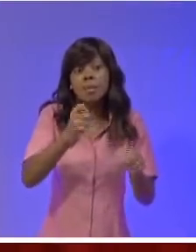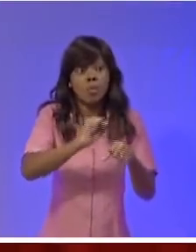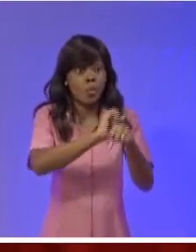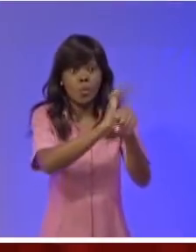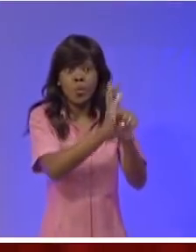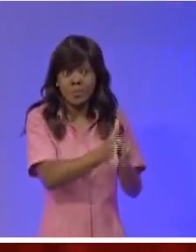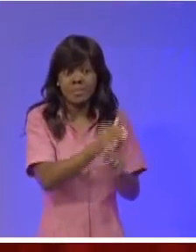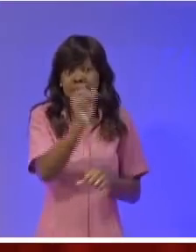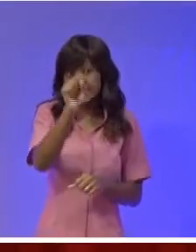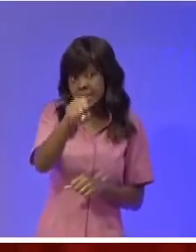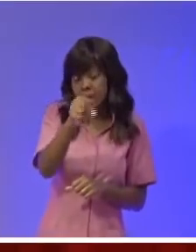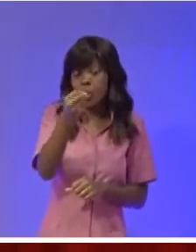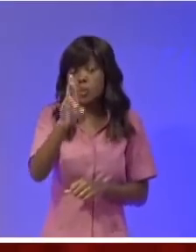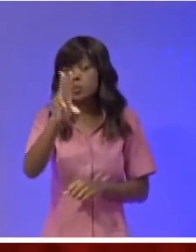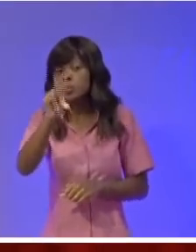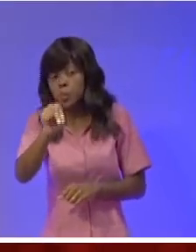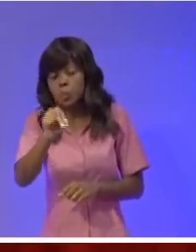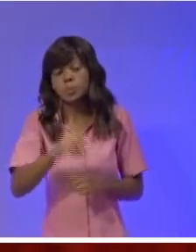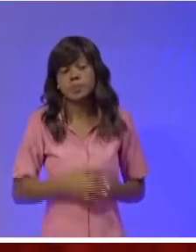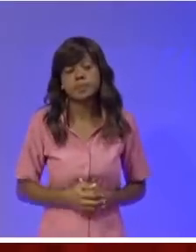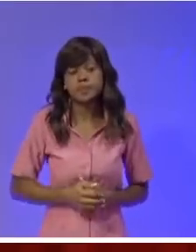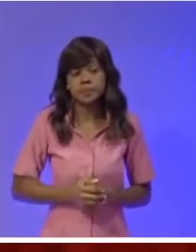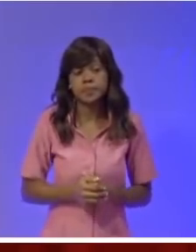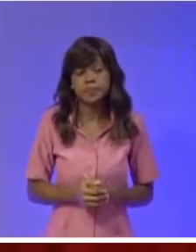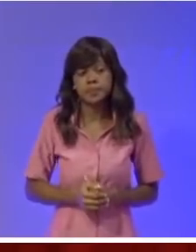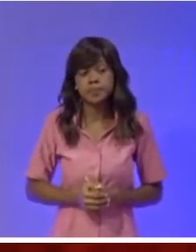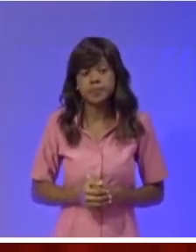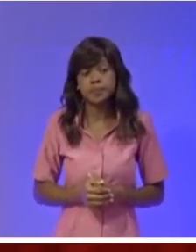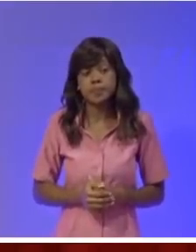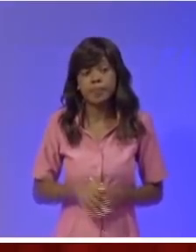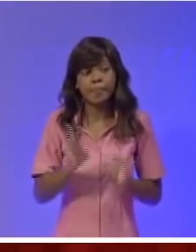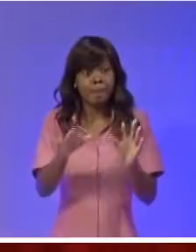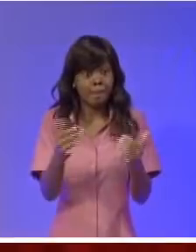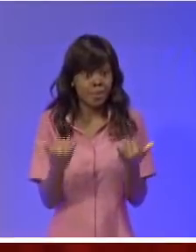go to the Express. Ready for your questions.